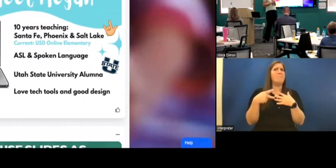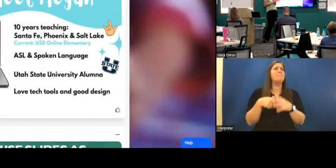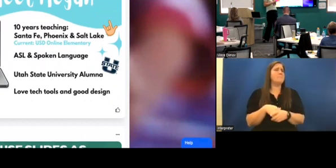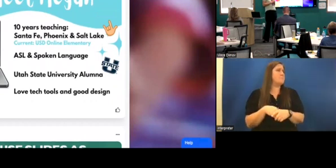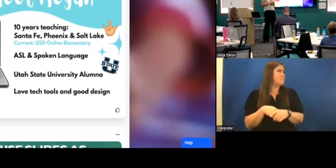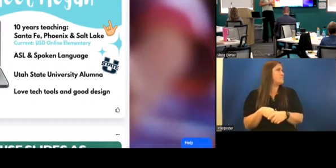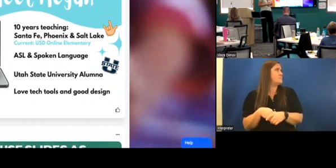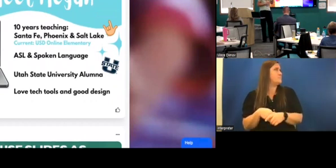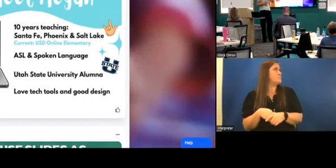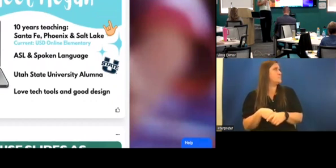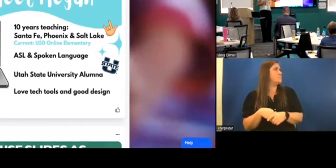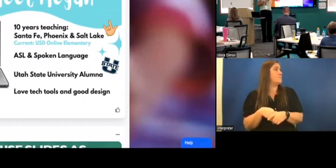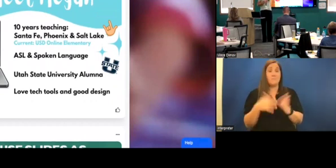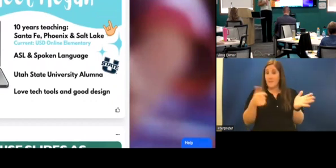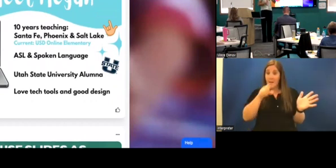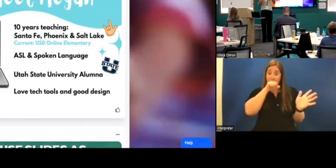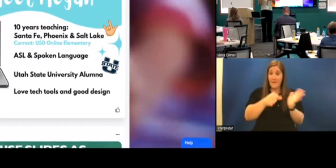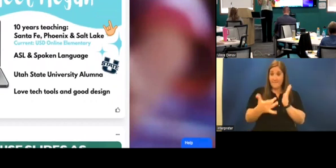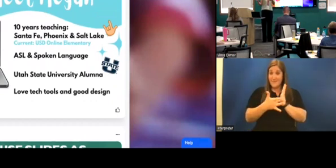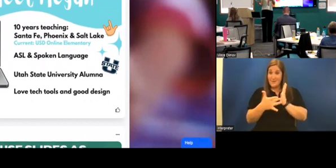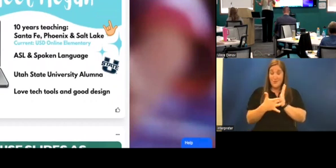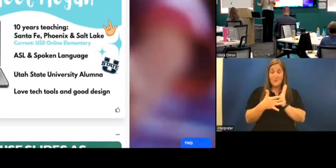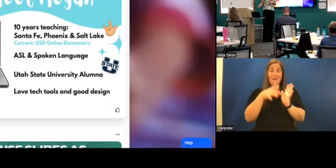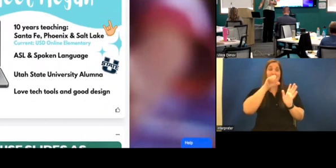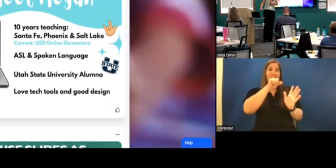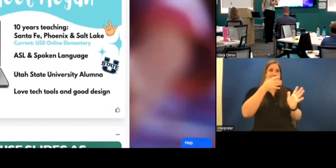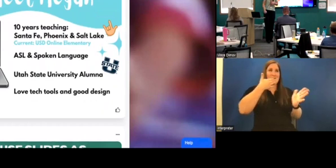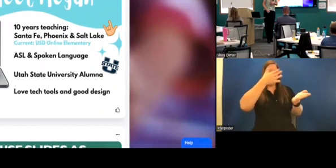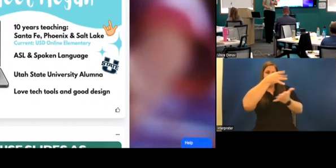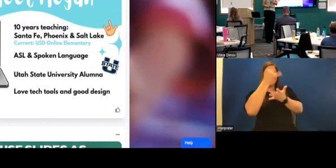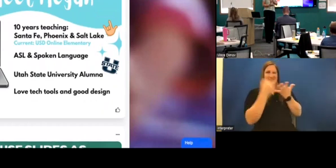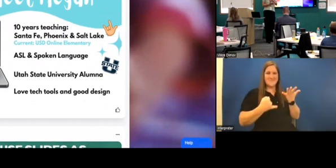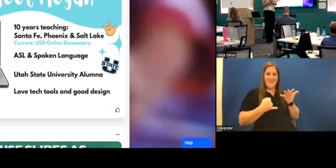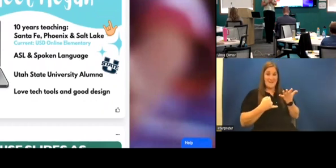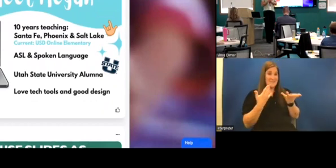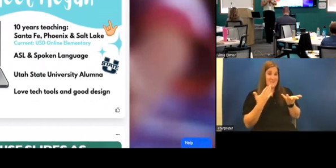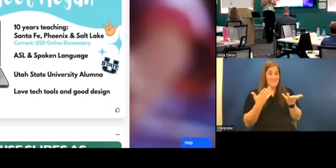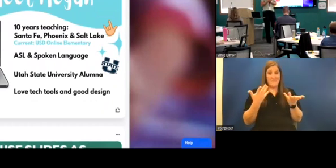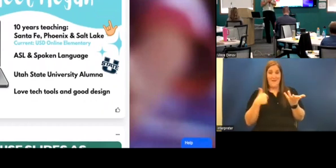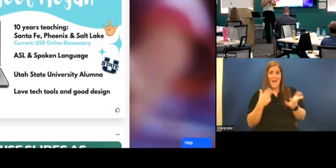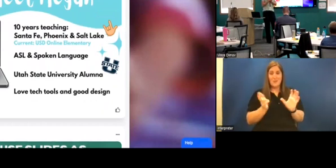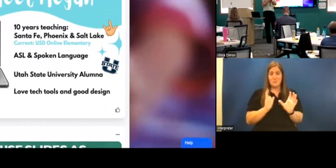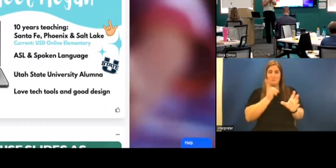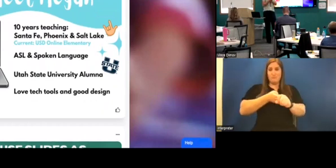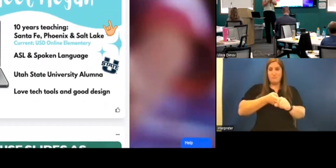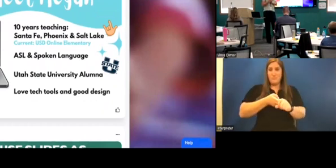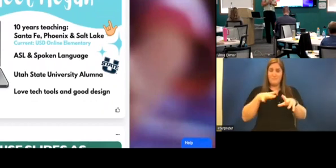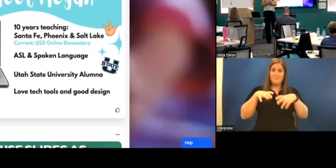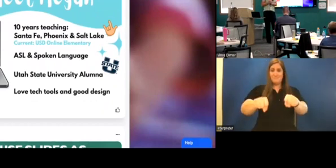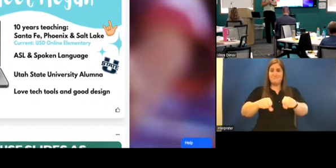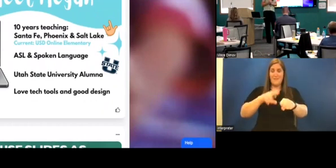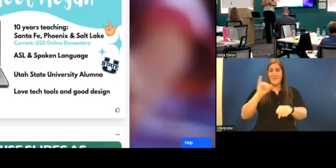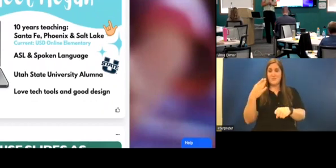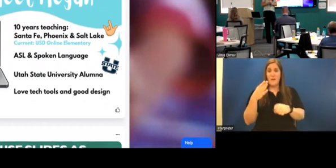buddies here. Anyway, I love technology and I love good design. So I decided to jump on and take this job with